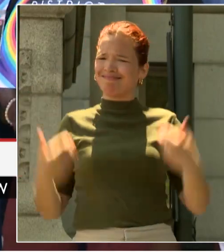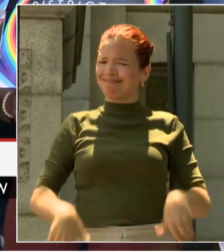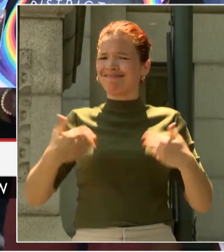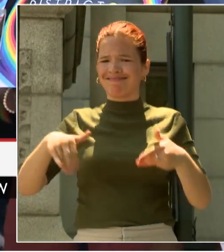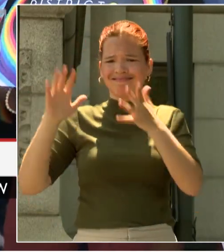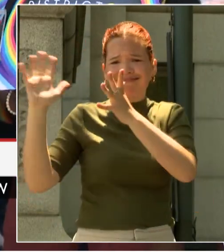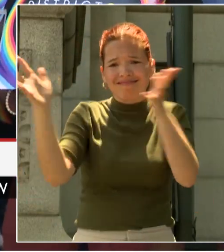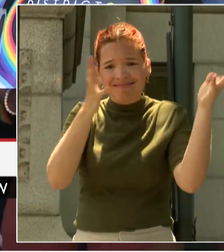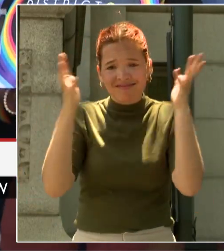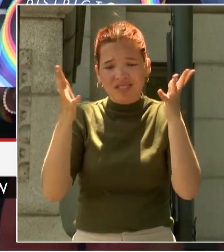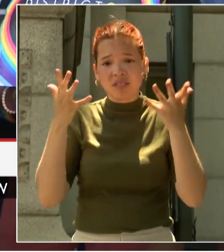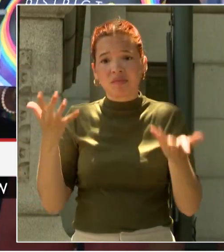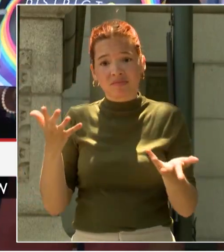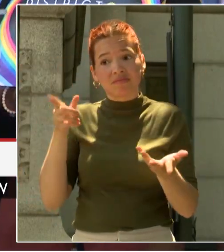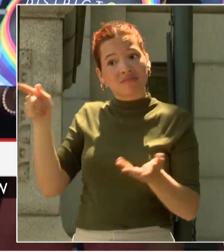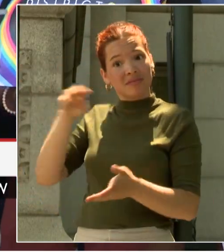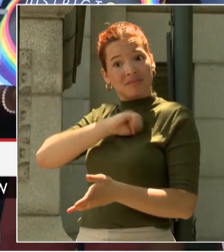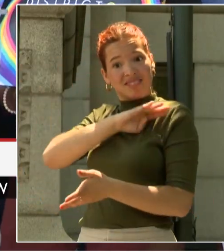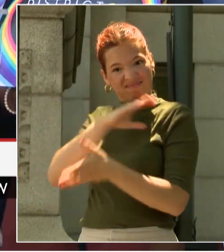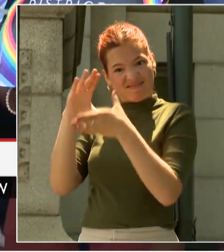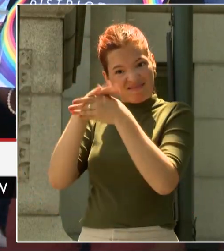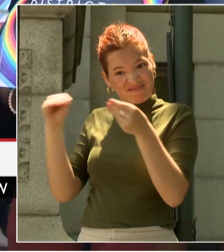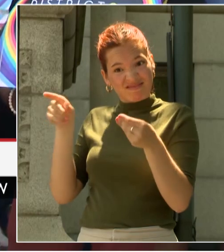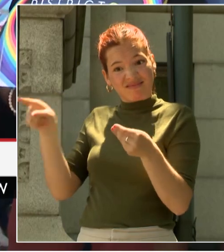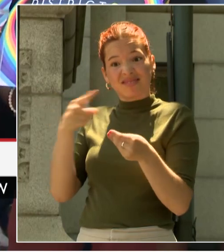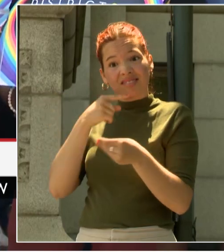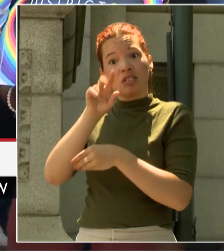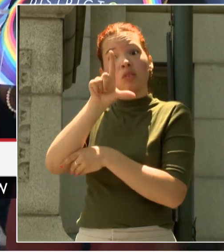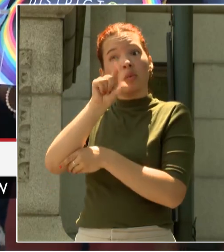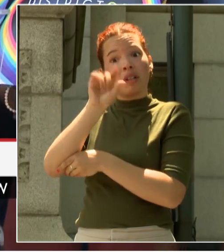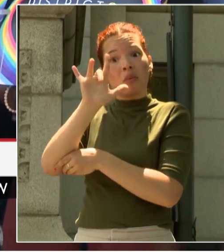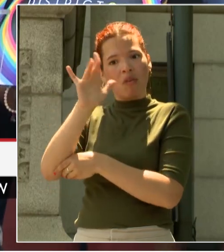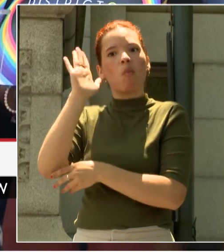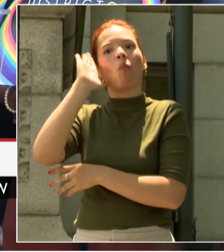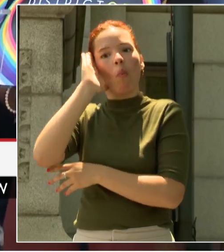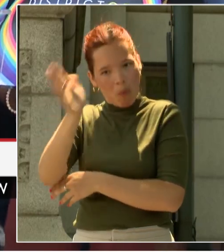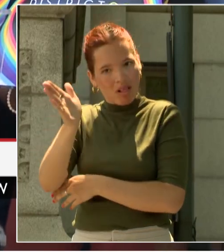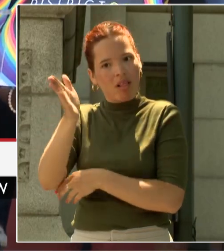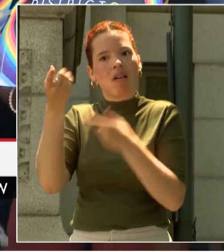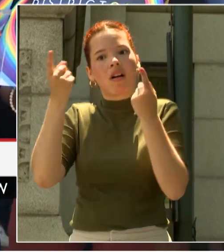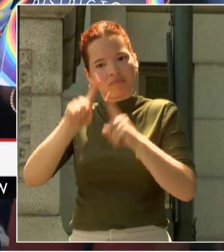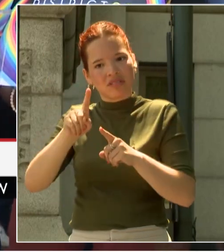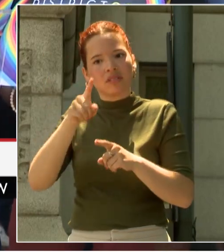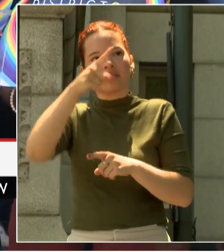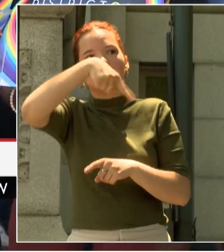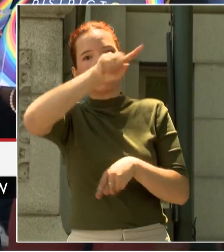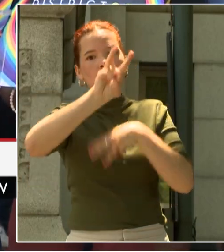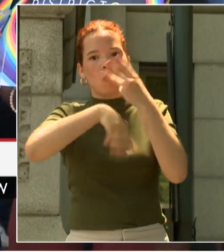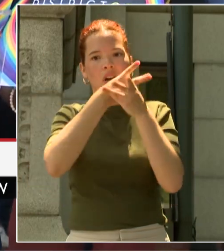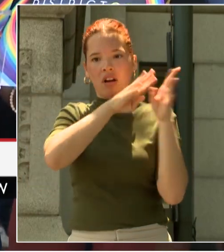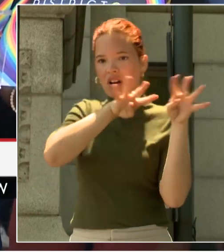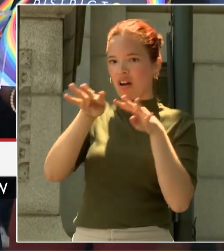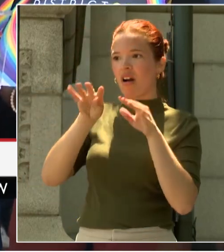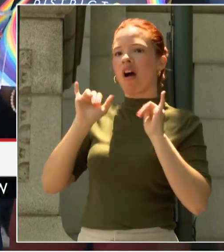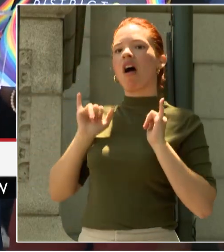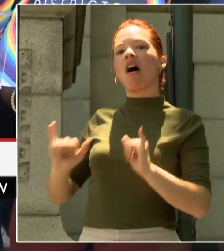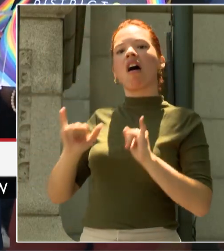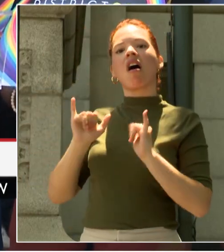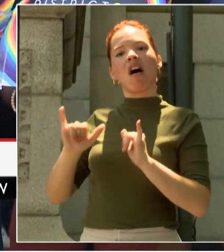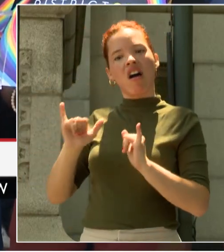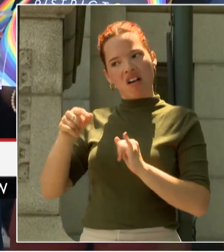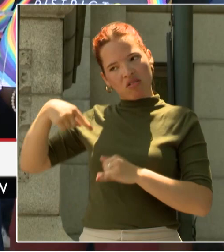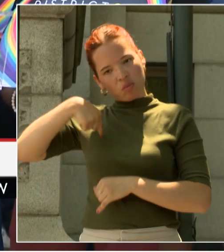as the mayor said, in 2025, we will showcase to the world why we are the District of Pride as we